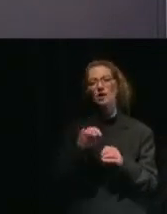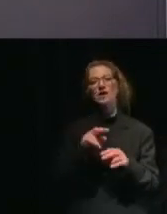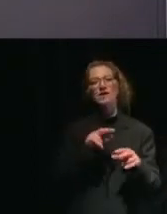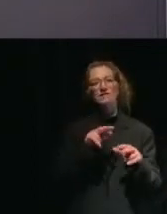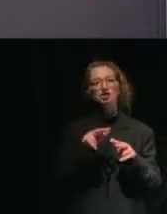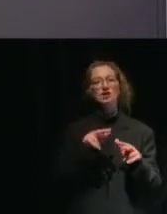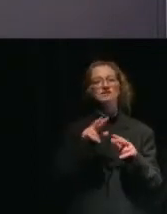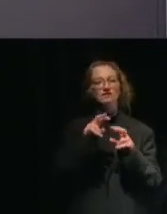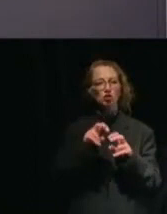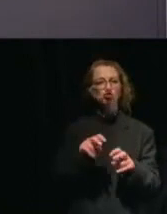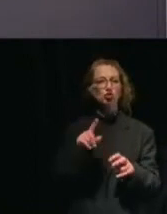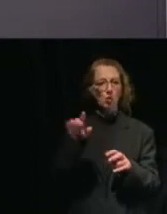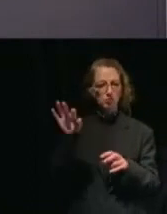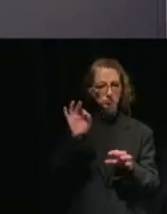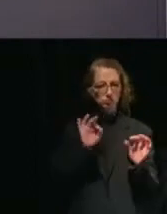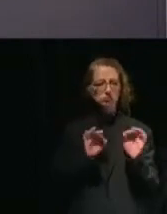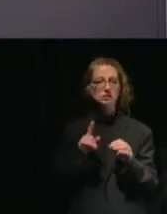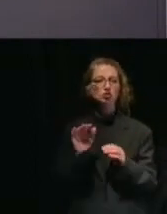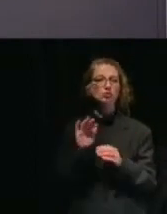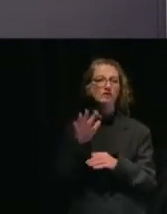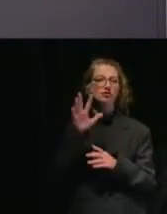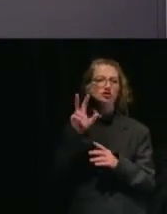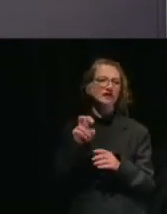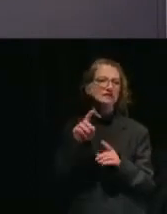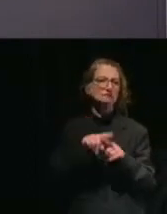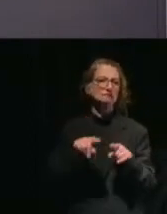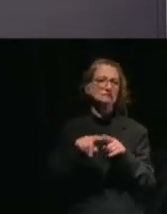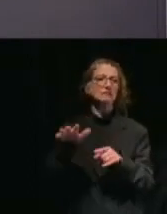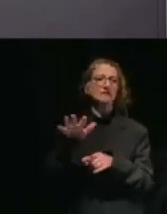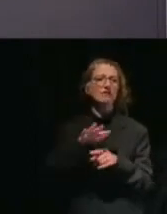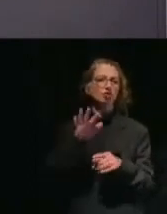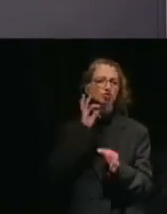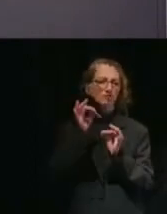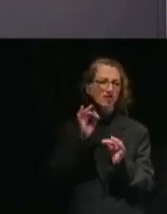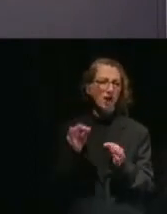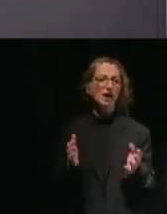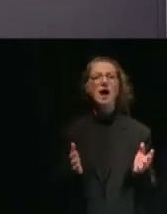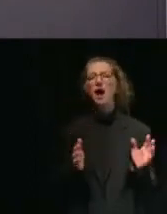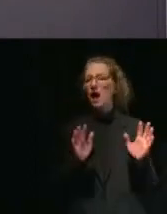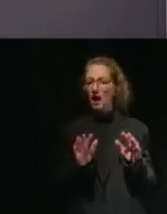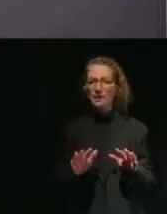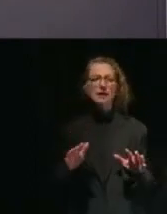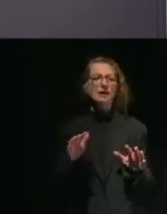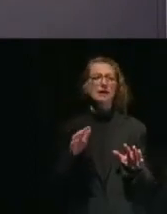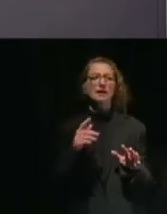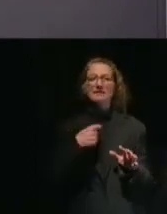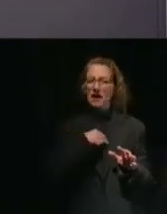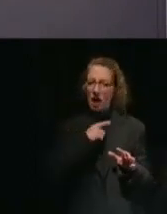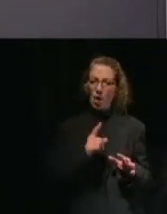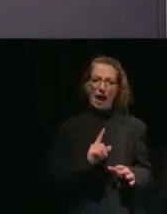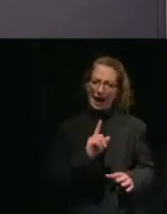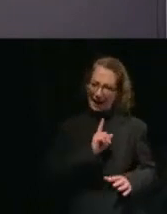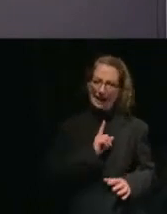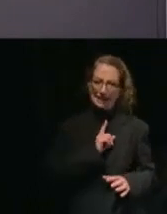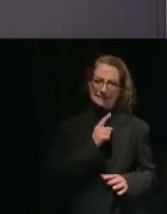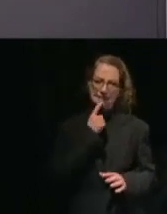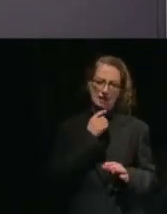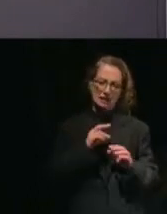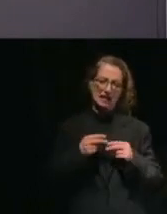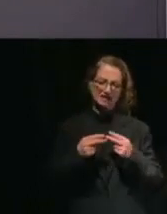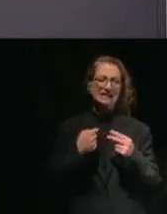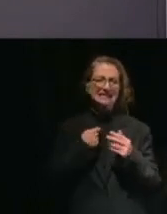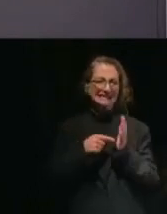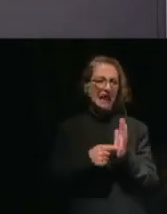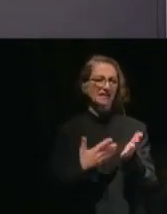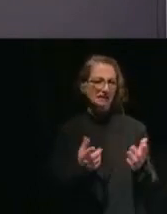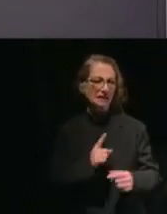but we also used and developed some of our own things that I will show in order to be able to make, in